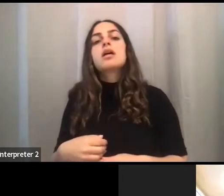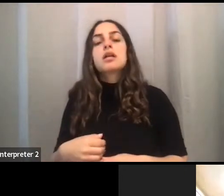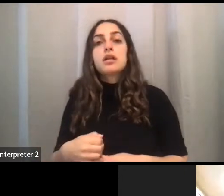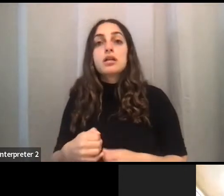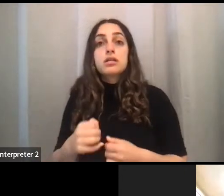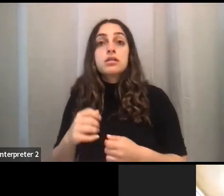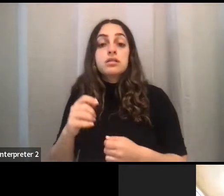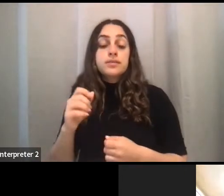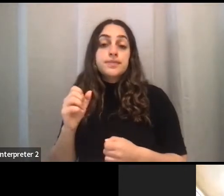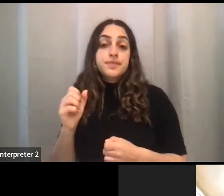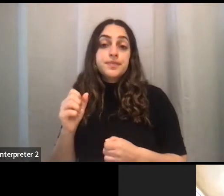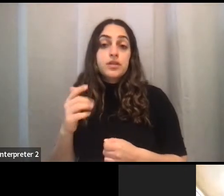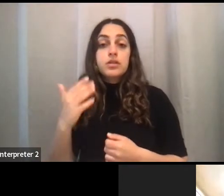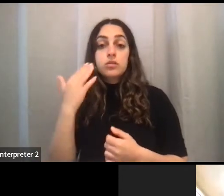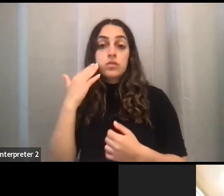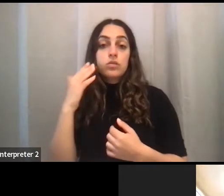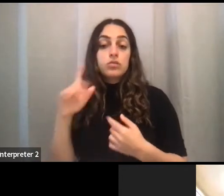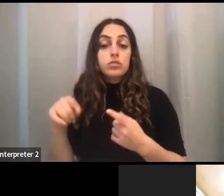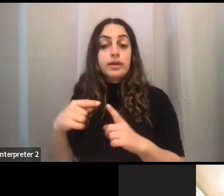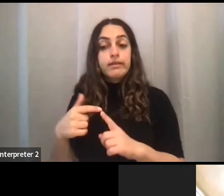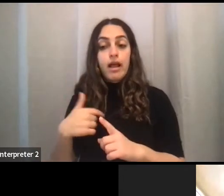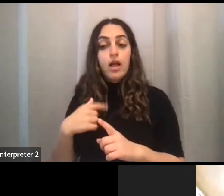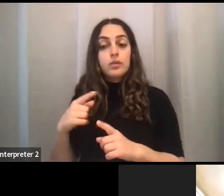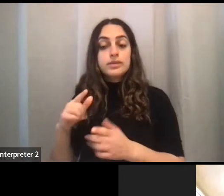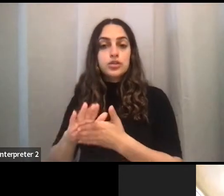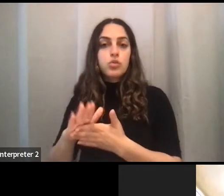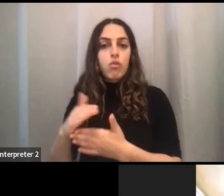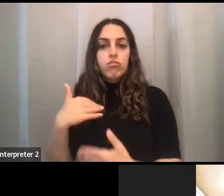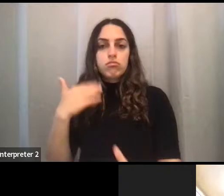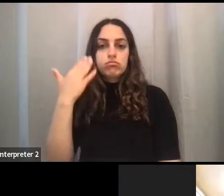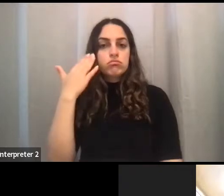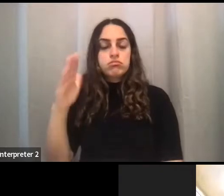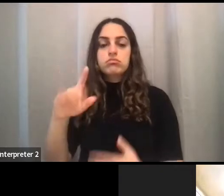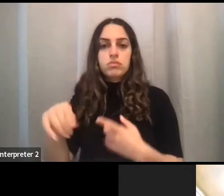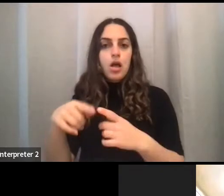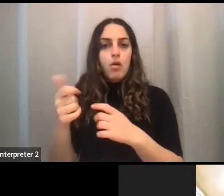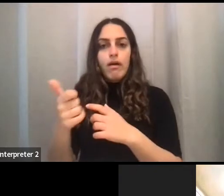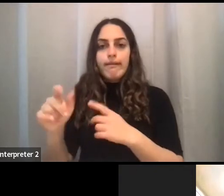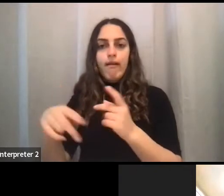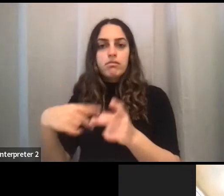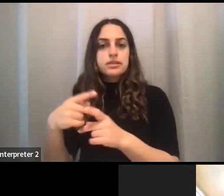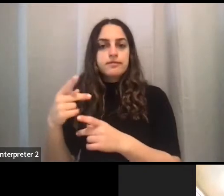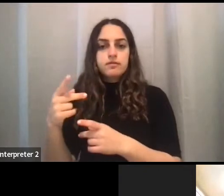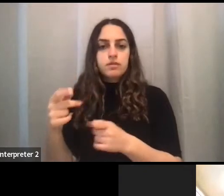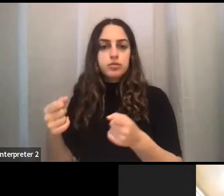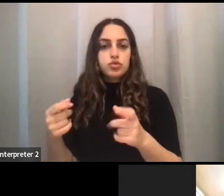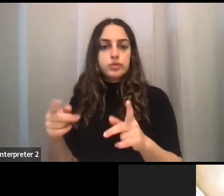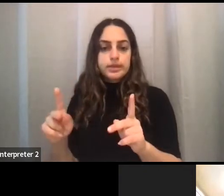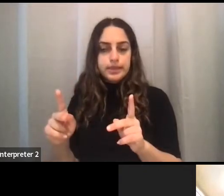certainly you know when i was in school i was not aware of any of those kinds of opportunities